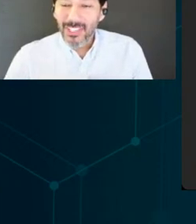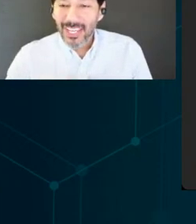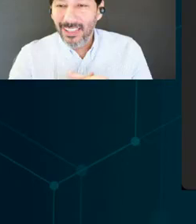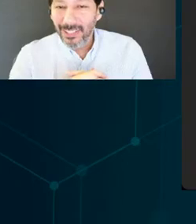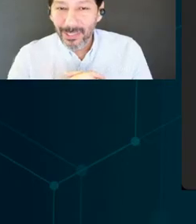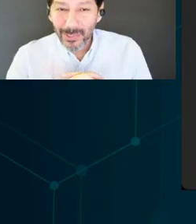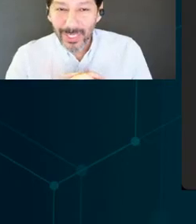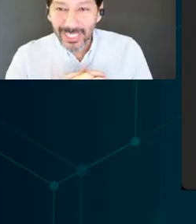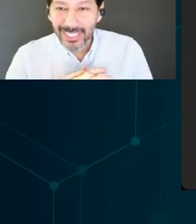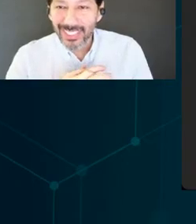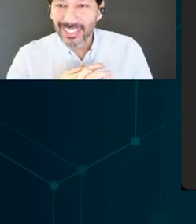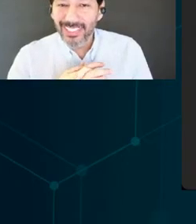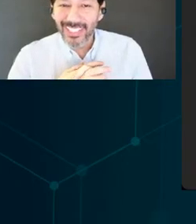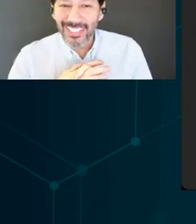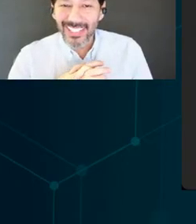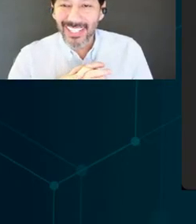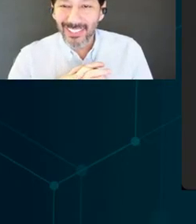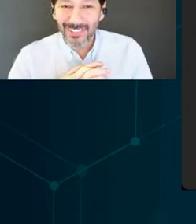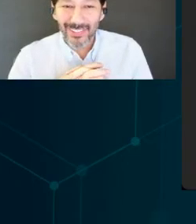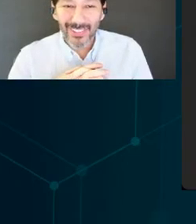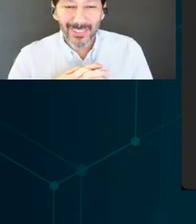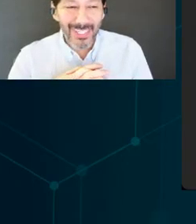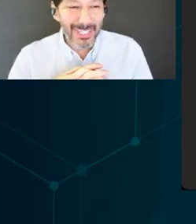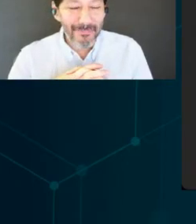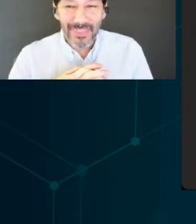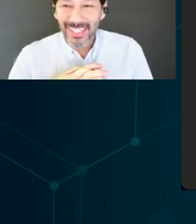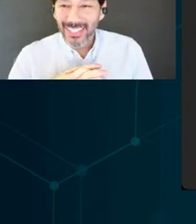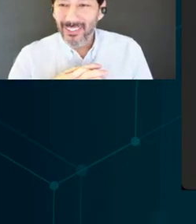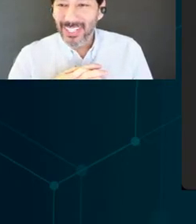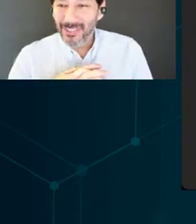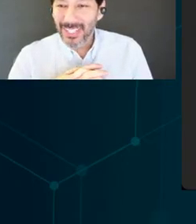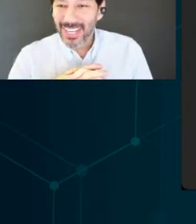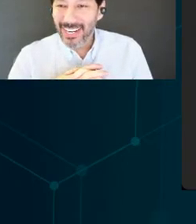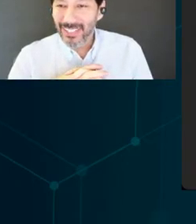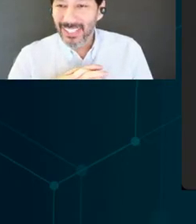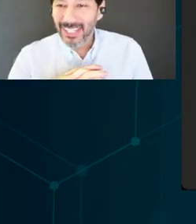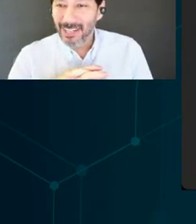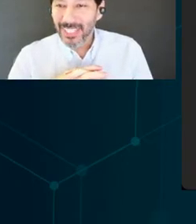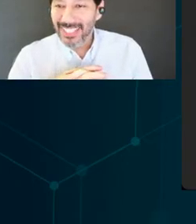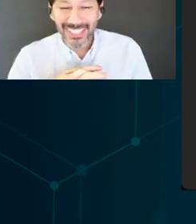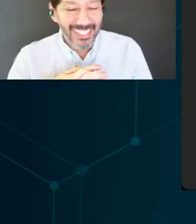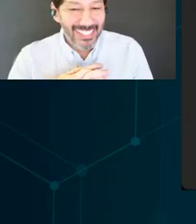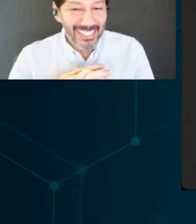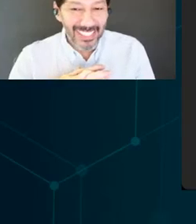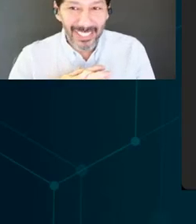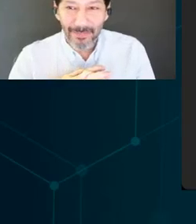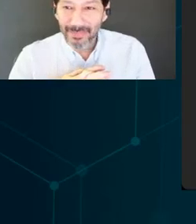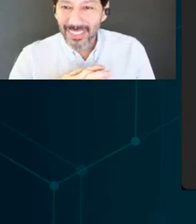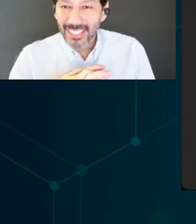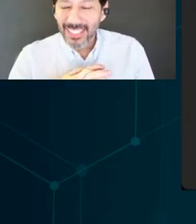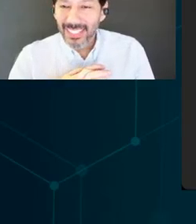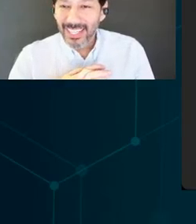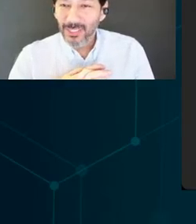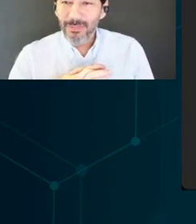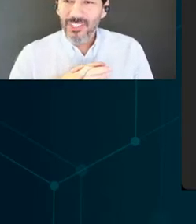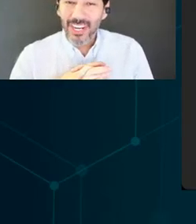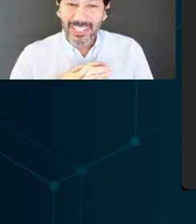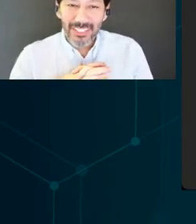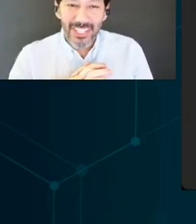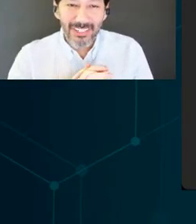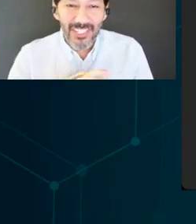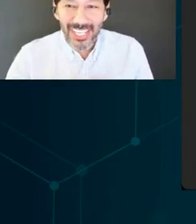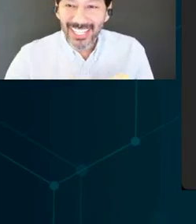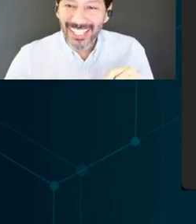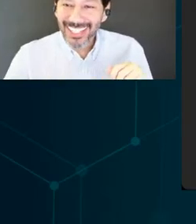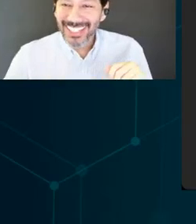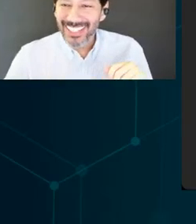you, say hello and see your entries there in the comments. And don't be